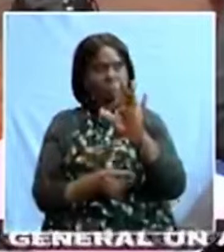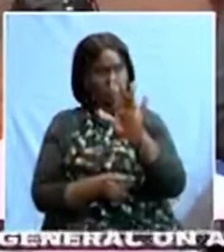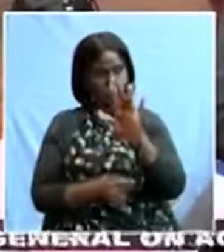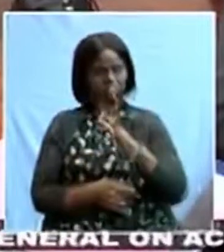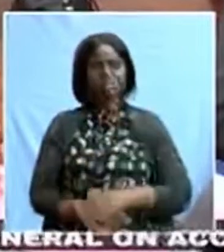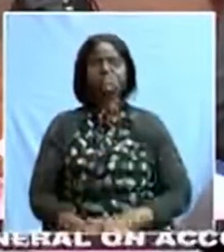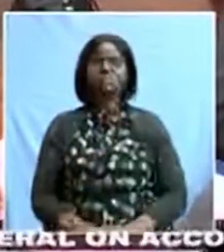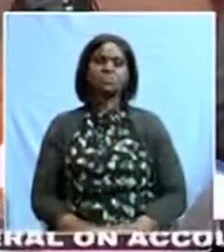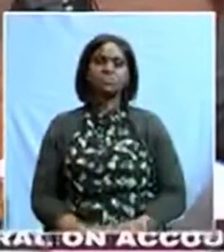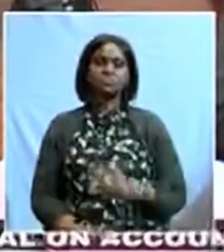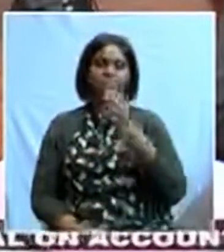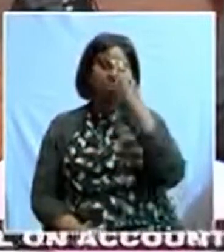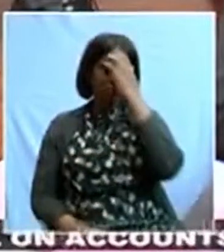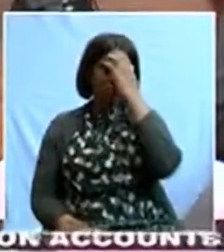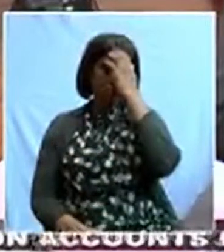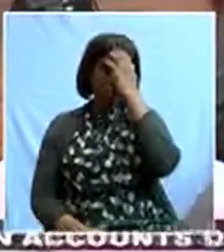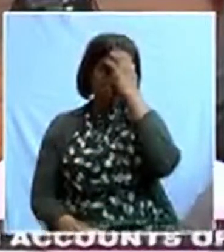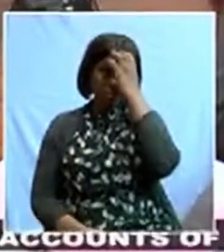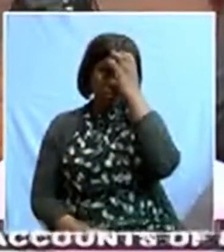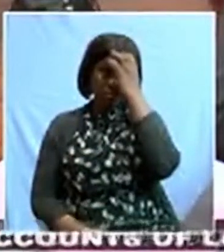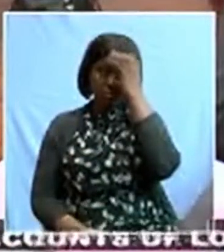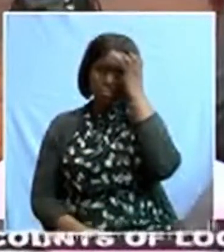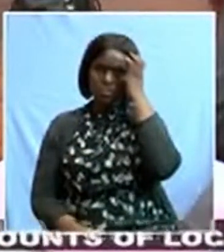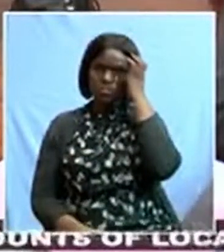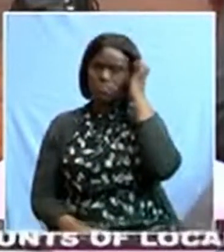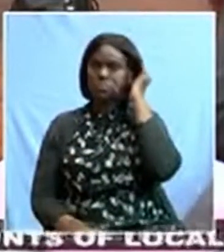desktop. Just then.